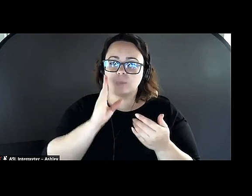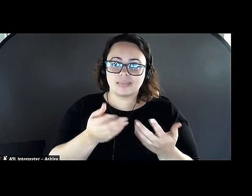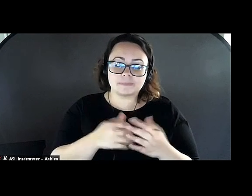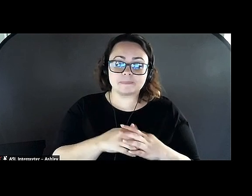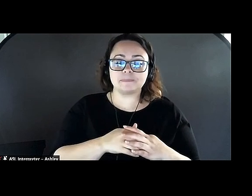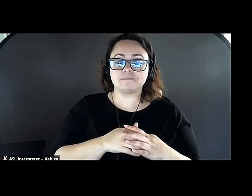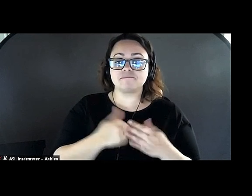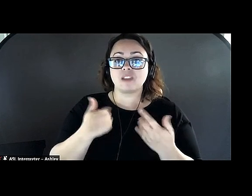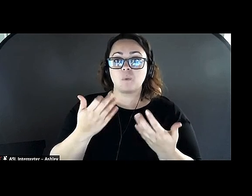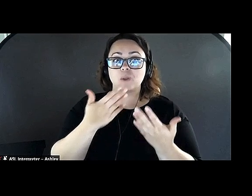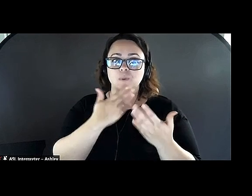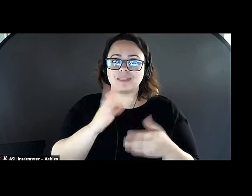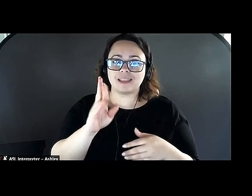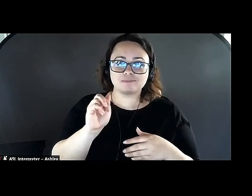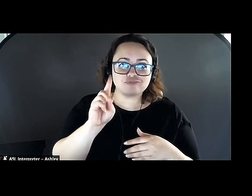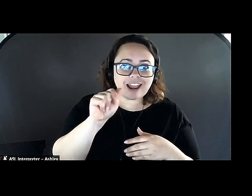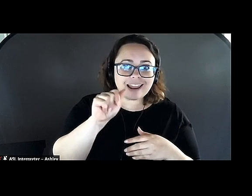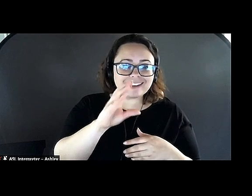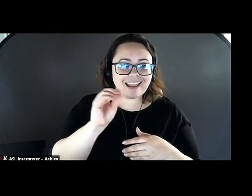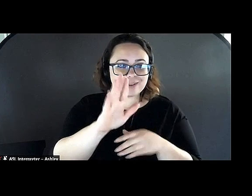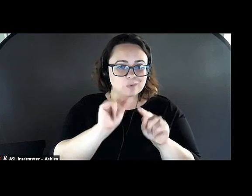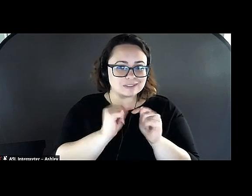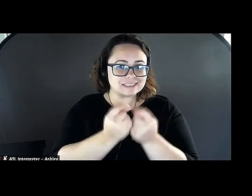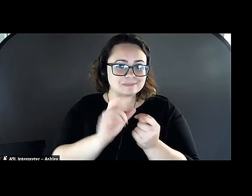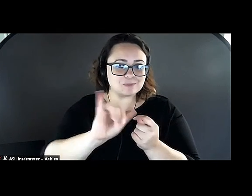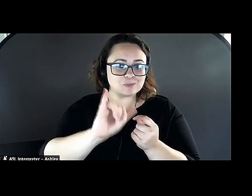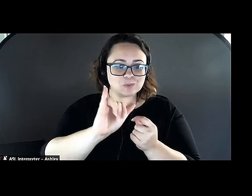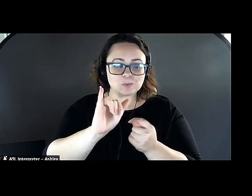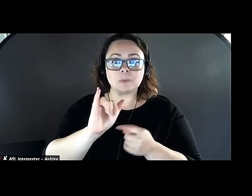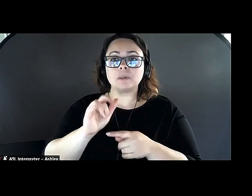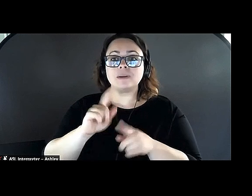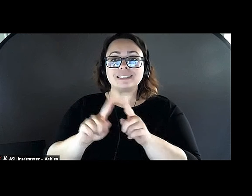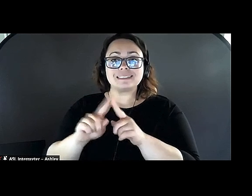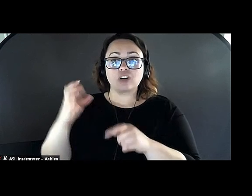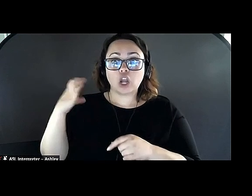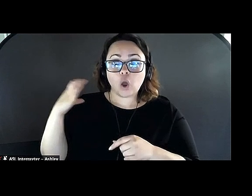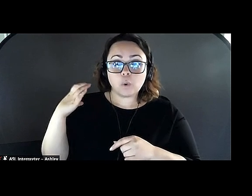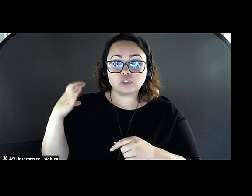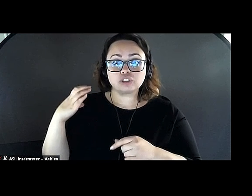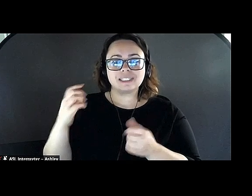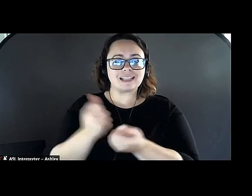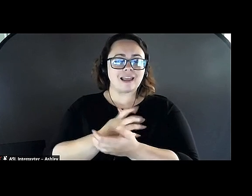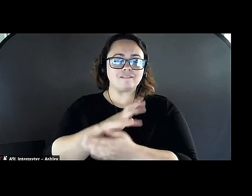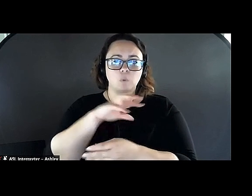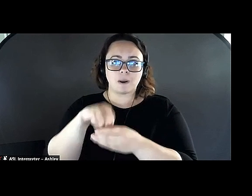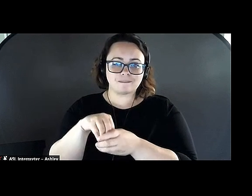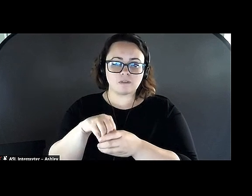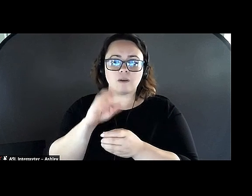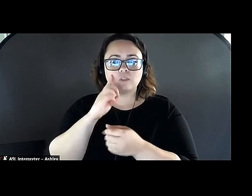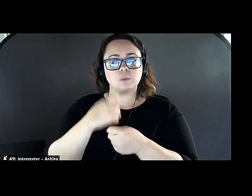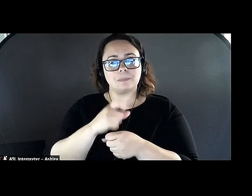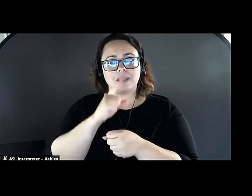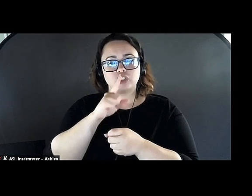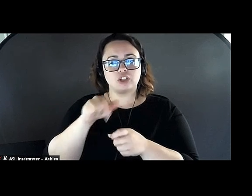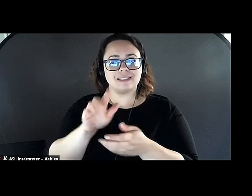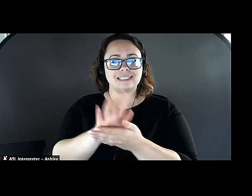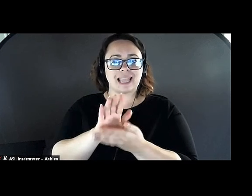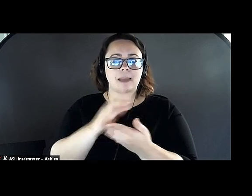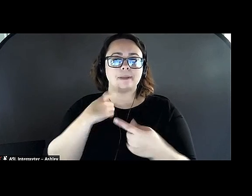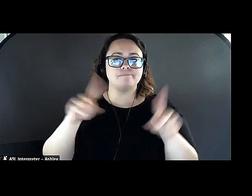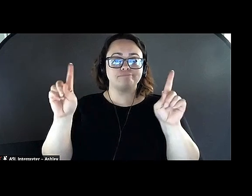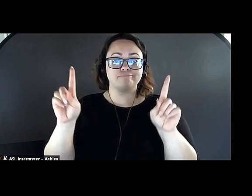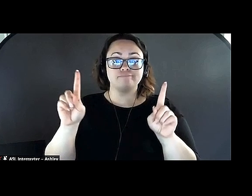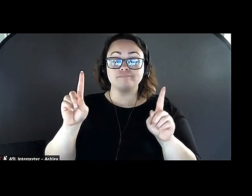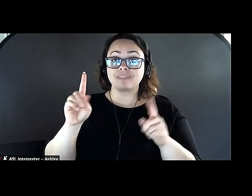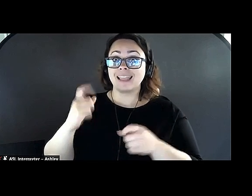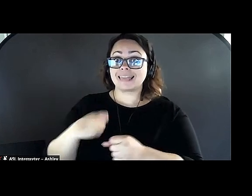thank Brenda and your team, team coaches, and all involved for making this academy successful. In